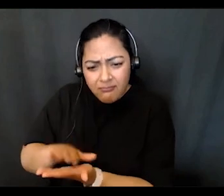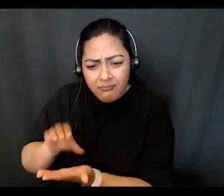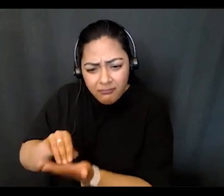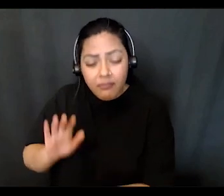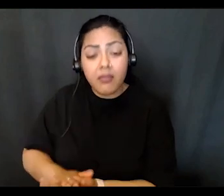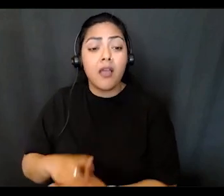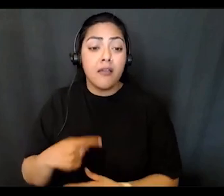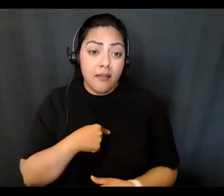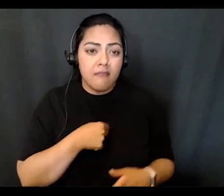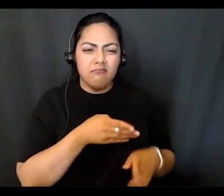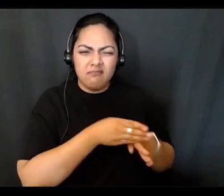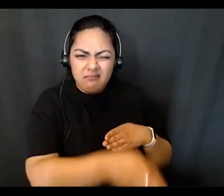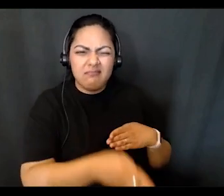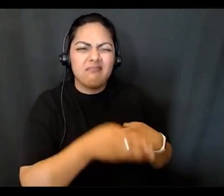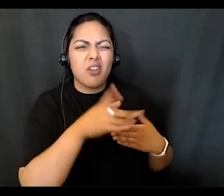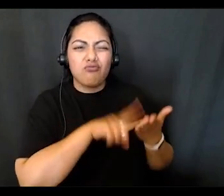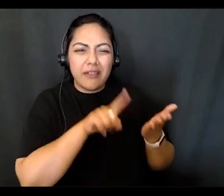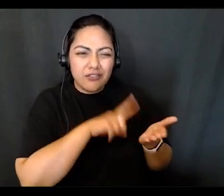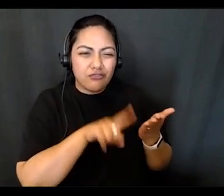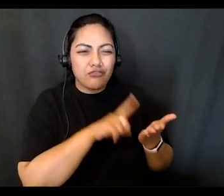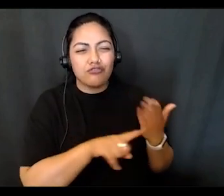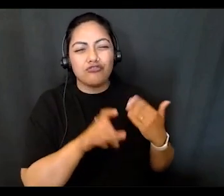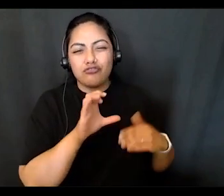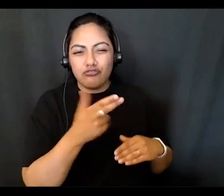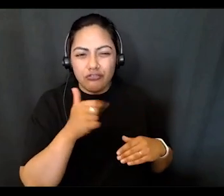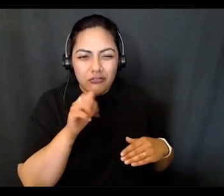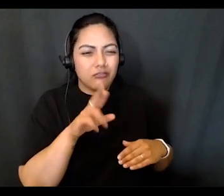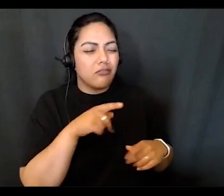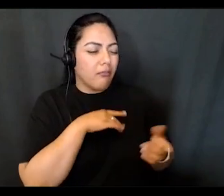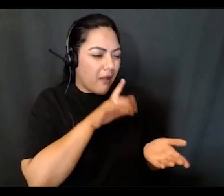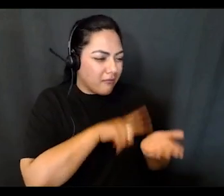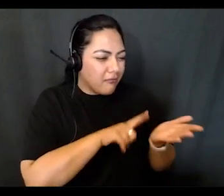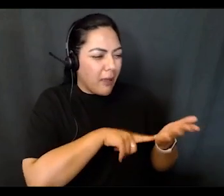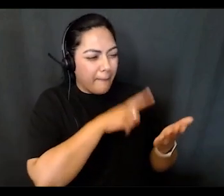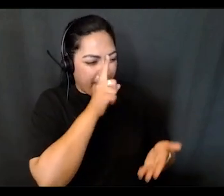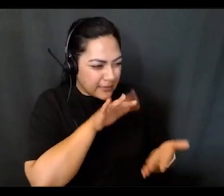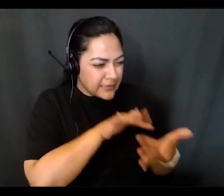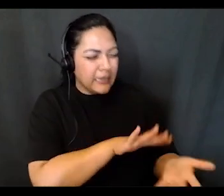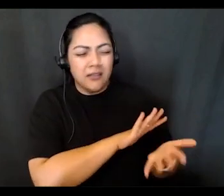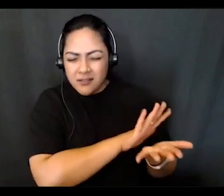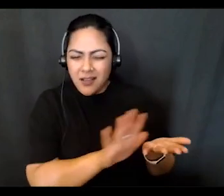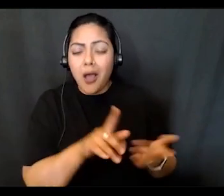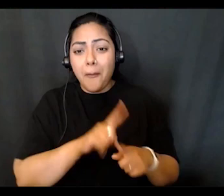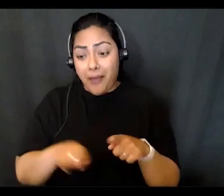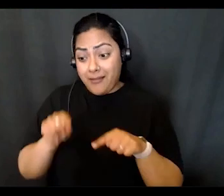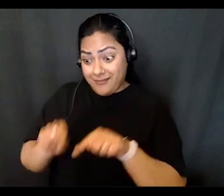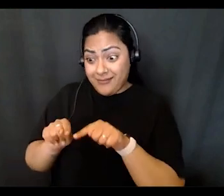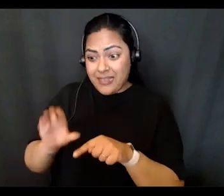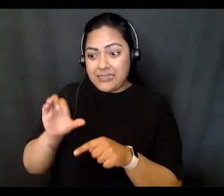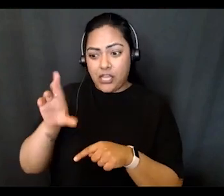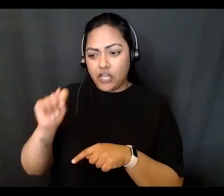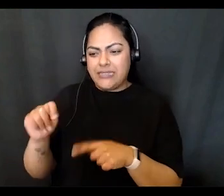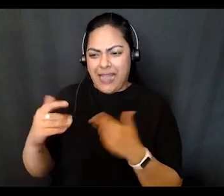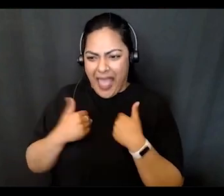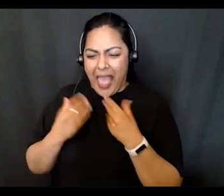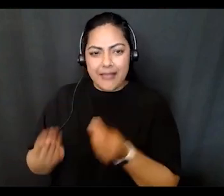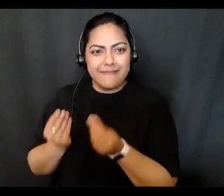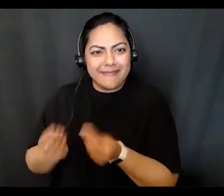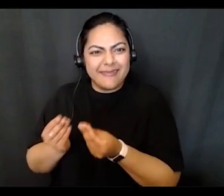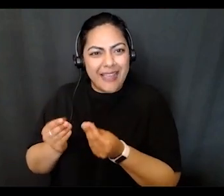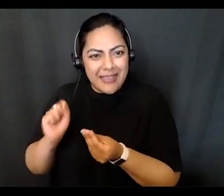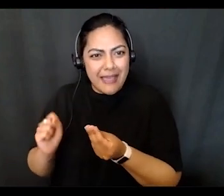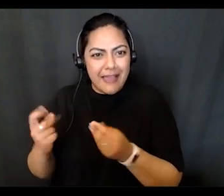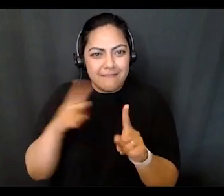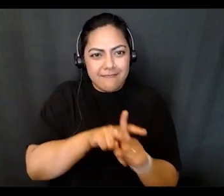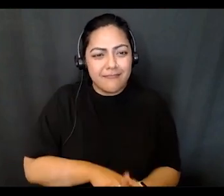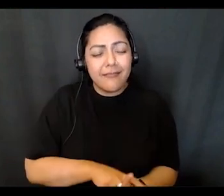what I do. But it has these very tangible and real things that you can hold on to. Race is a